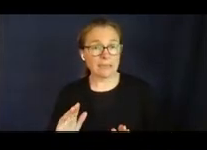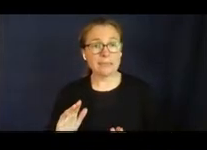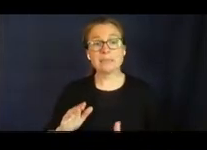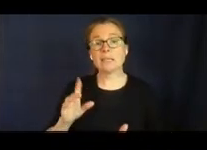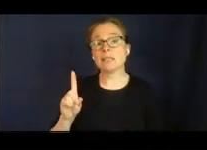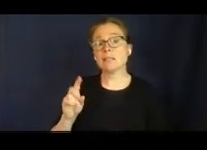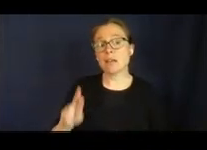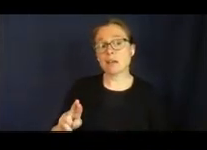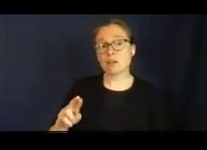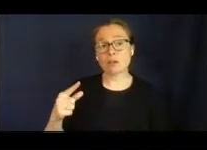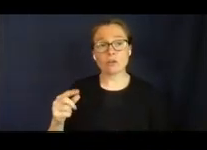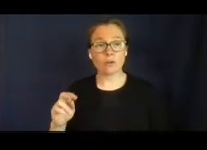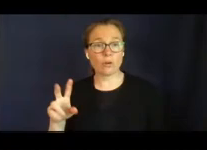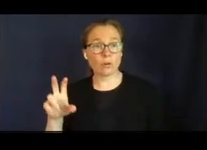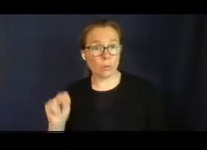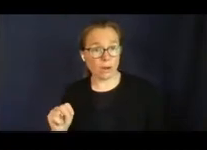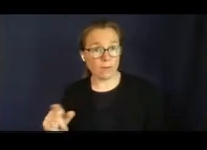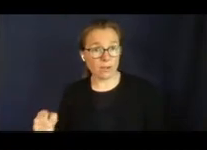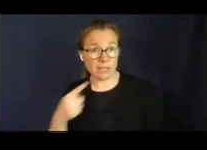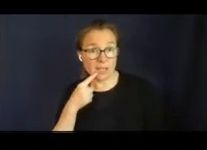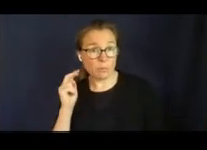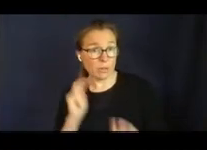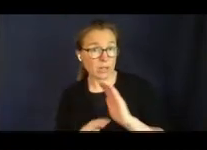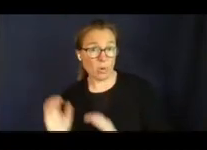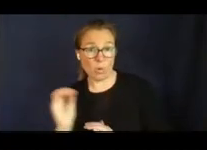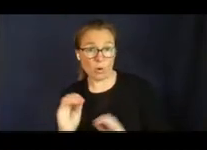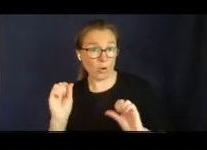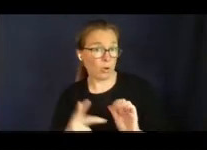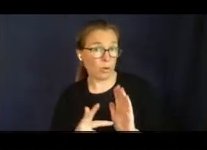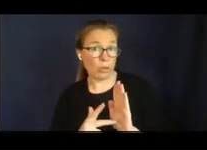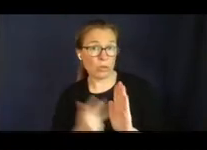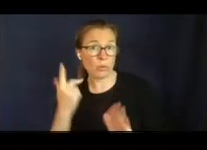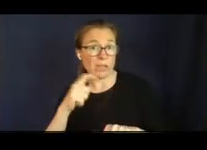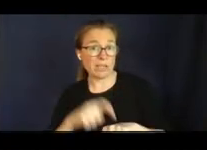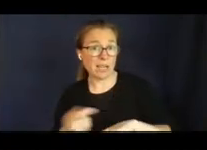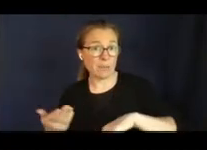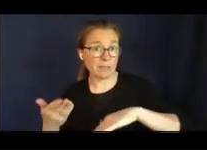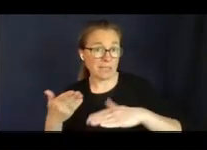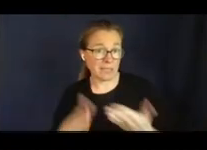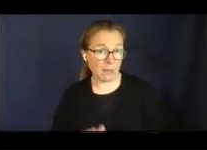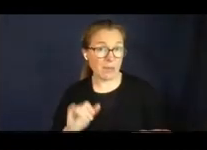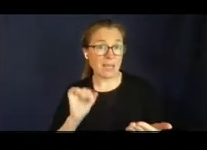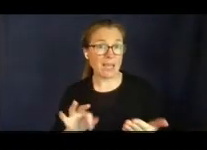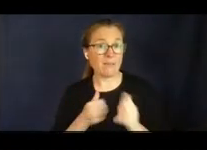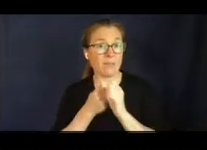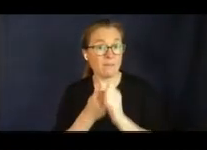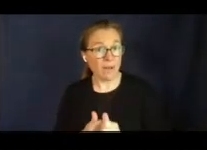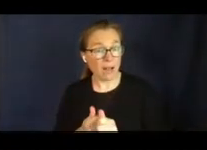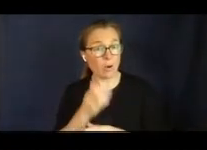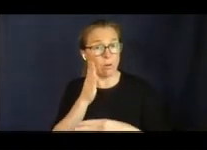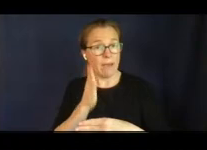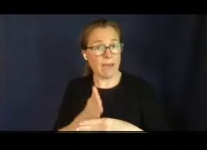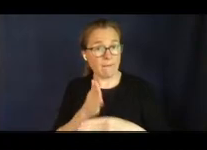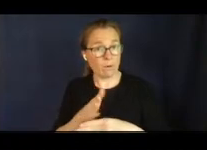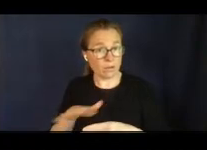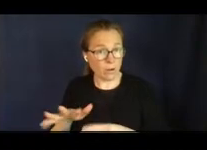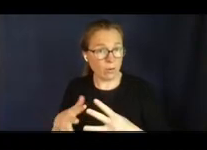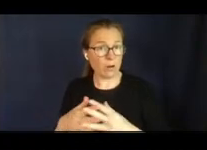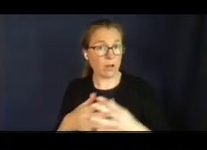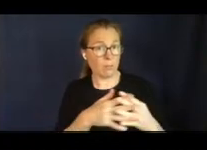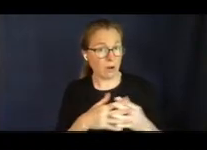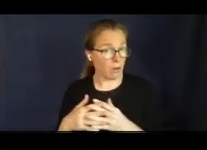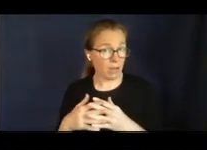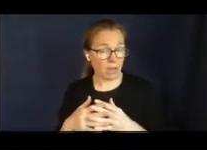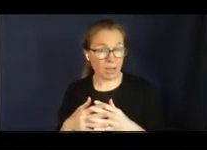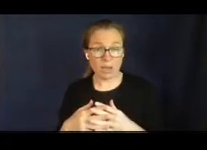Oregon could have had three times as many deaths had we performed like the US average across all states. Our